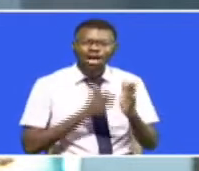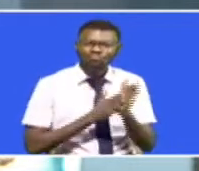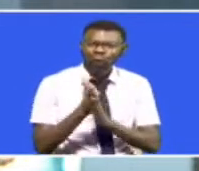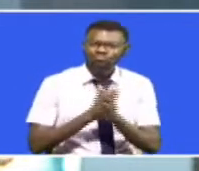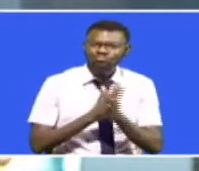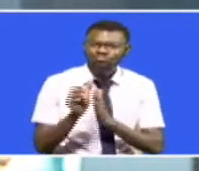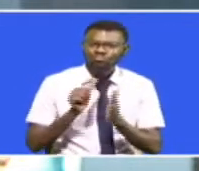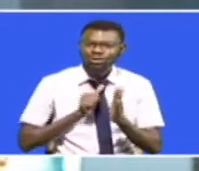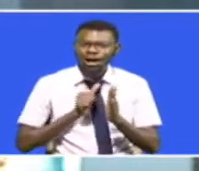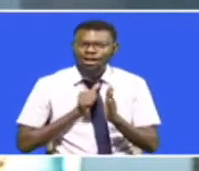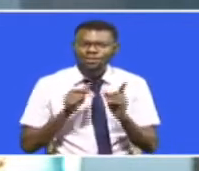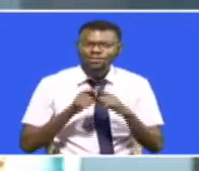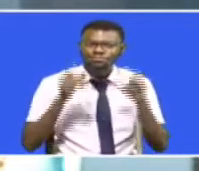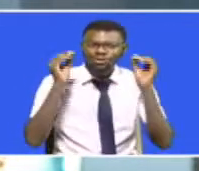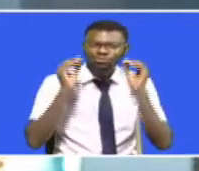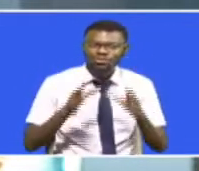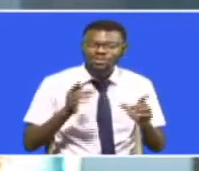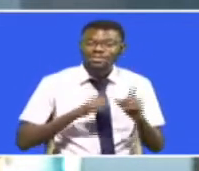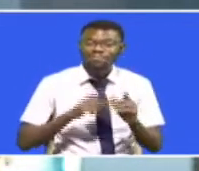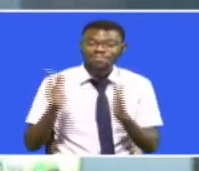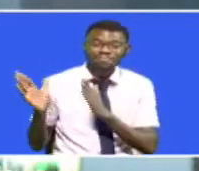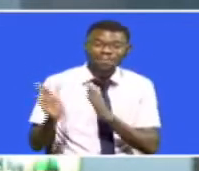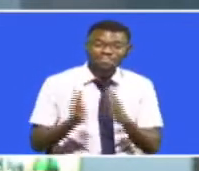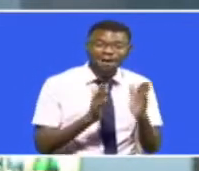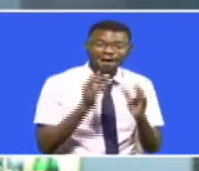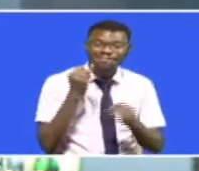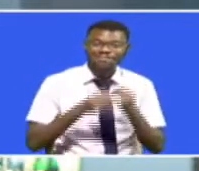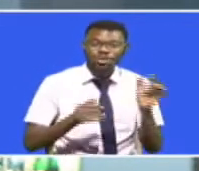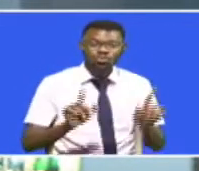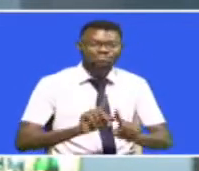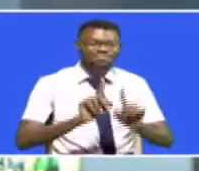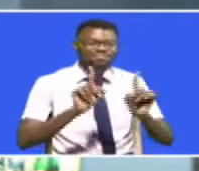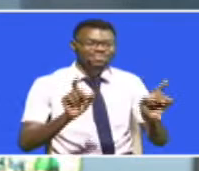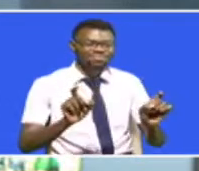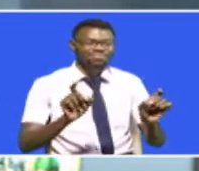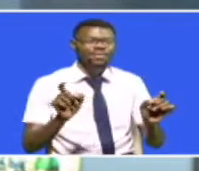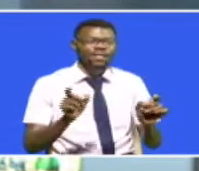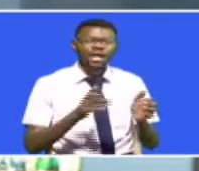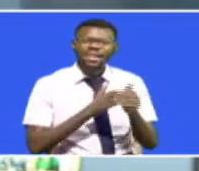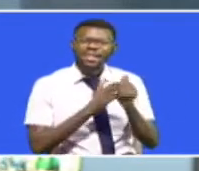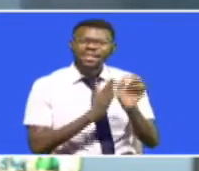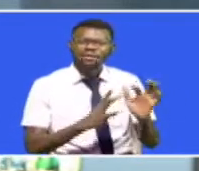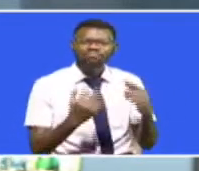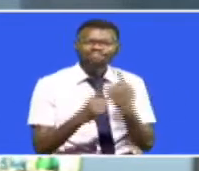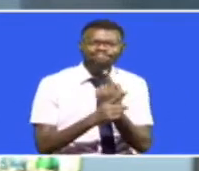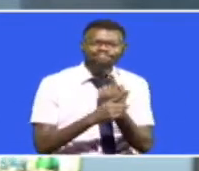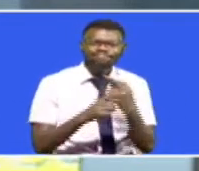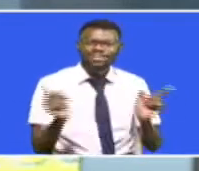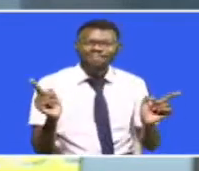8 students as they prepare for their final examinations. Several leaders accompanied their speaker.